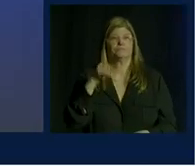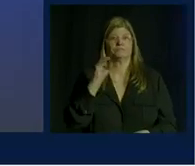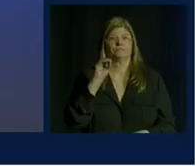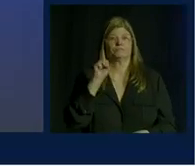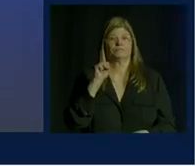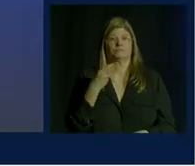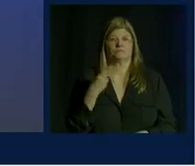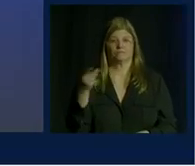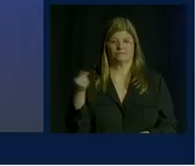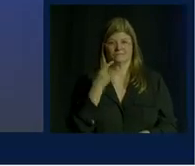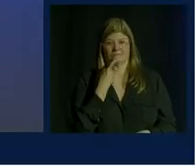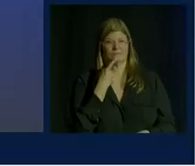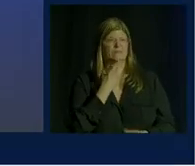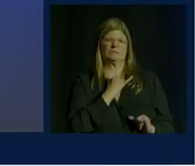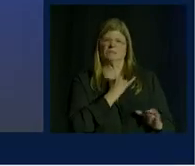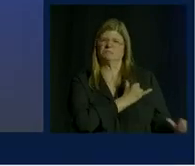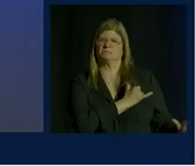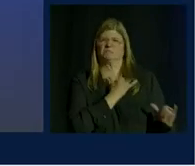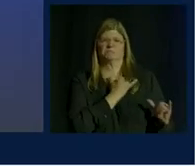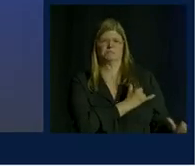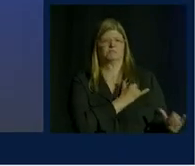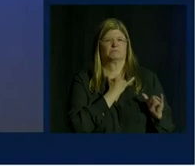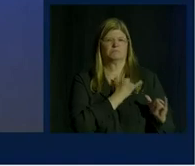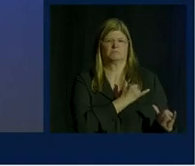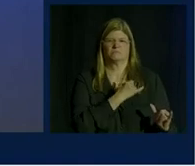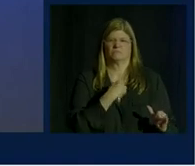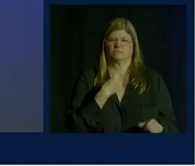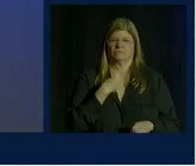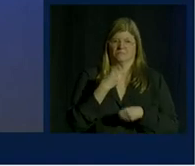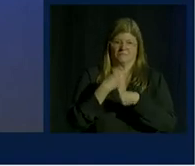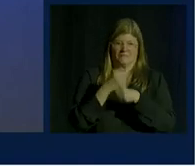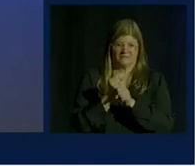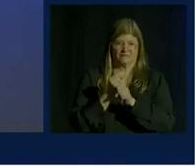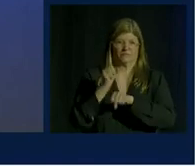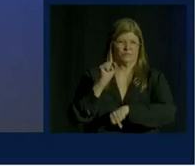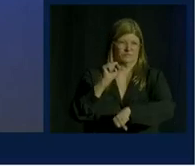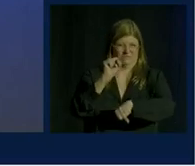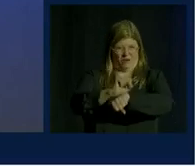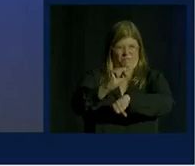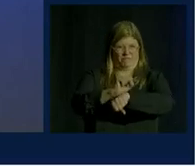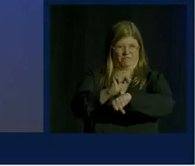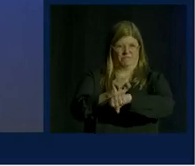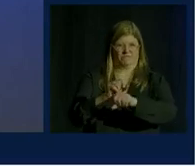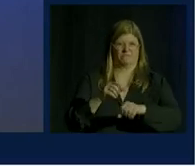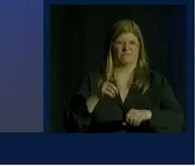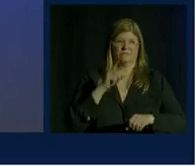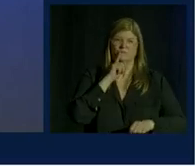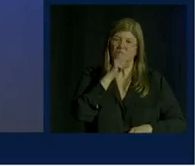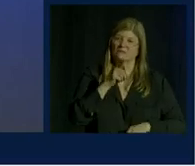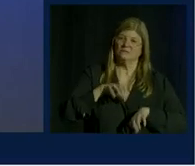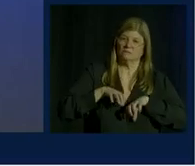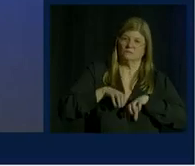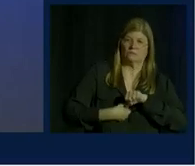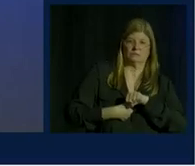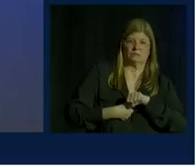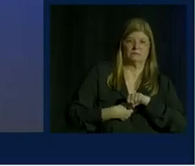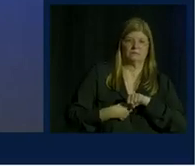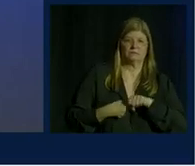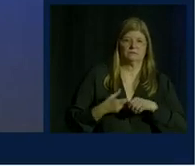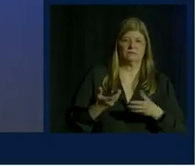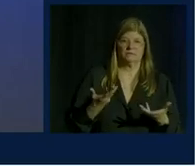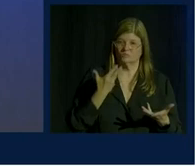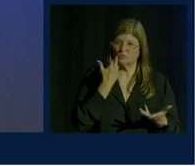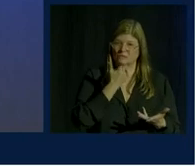similar impetus for us, especially with creating jobs. And it was heartbreaking as a restaurant owner to have to lay